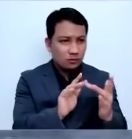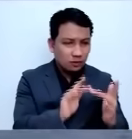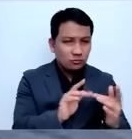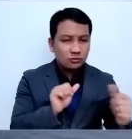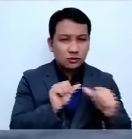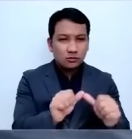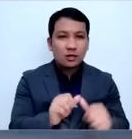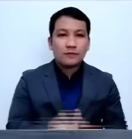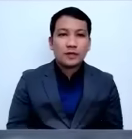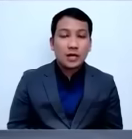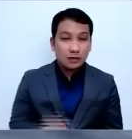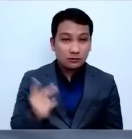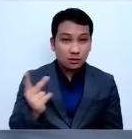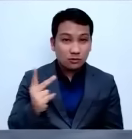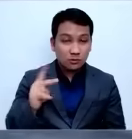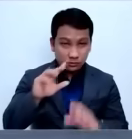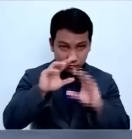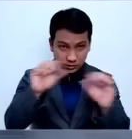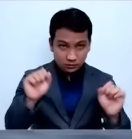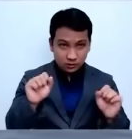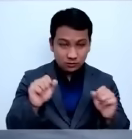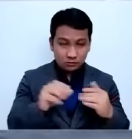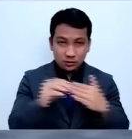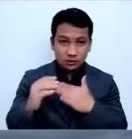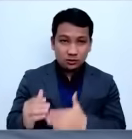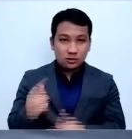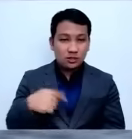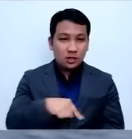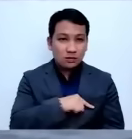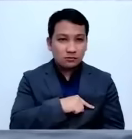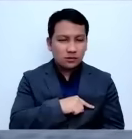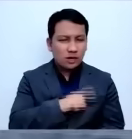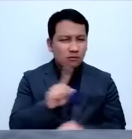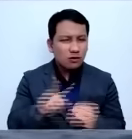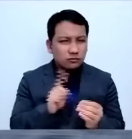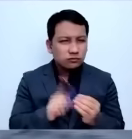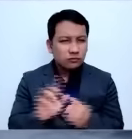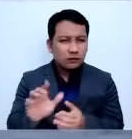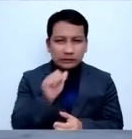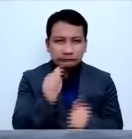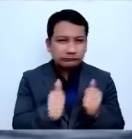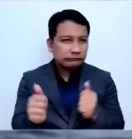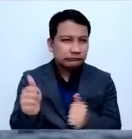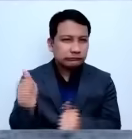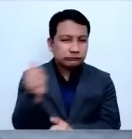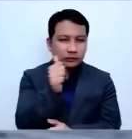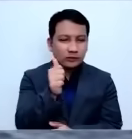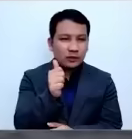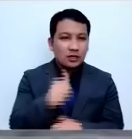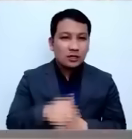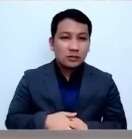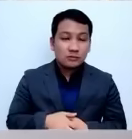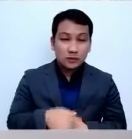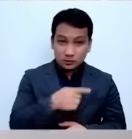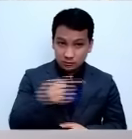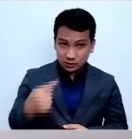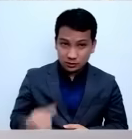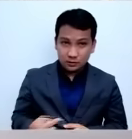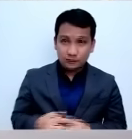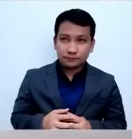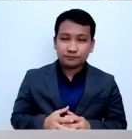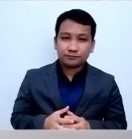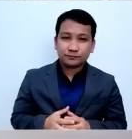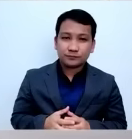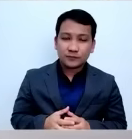naman daw ang dalawang leader na ang issue sa agawan ng teritoryo ay hindi dapat mangibabaw sa ugnayan ng Pilipinas at China. That's